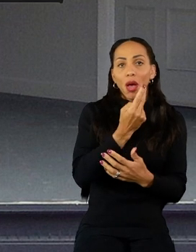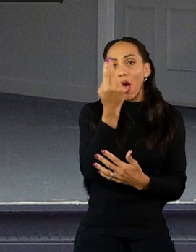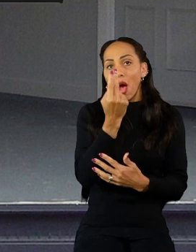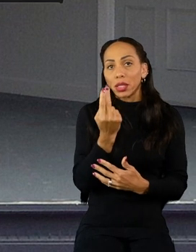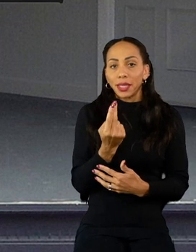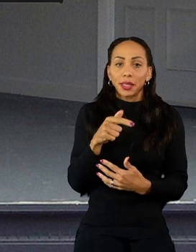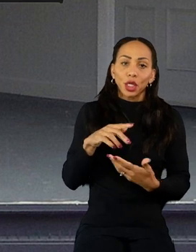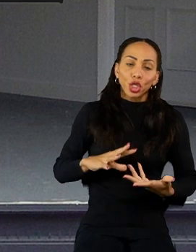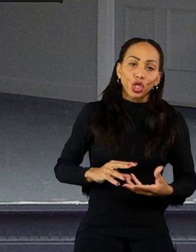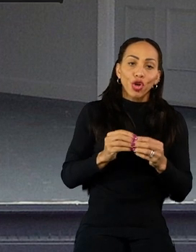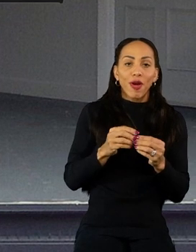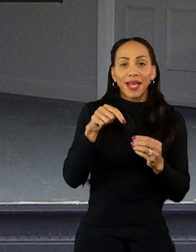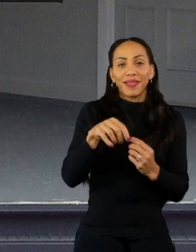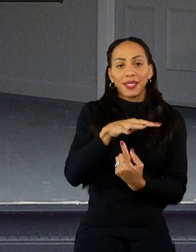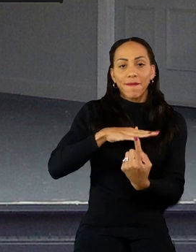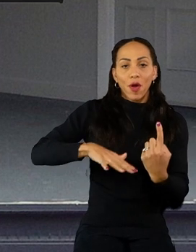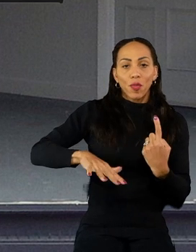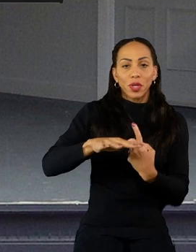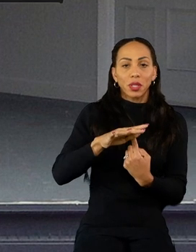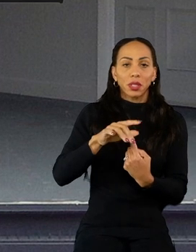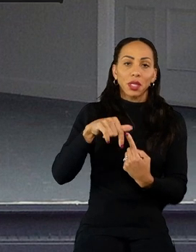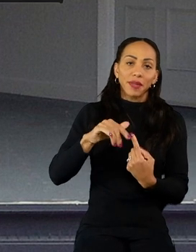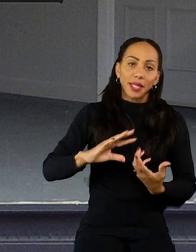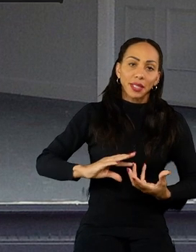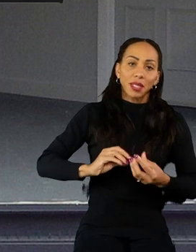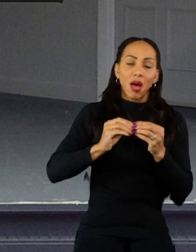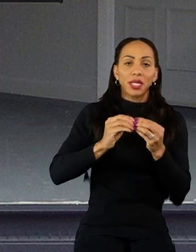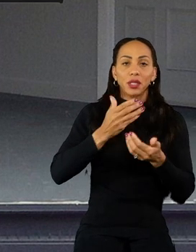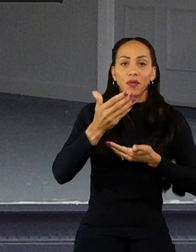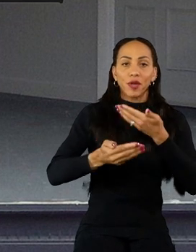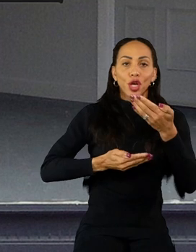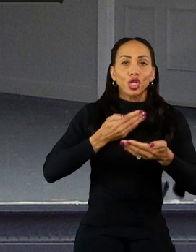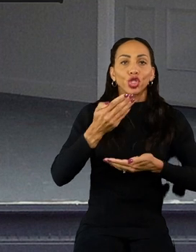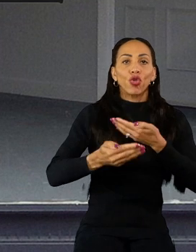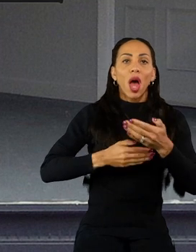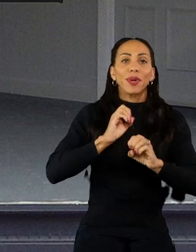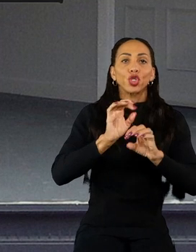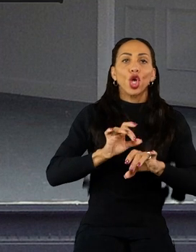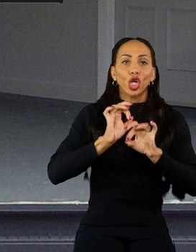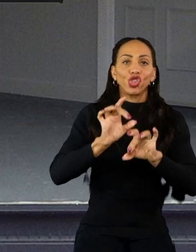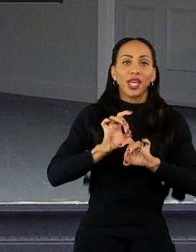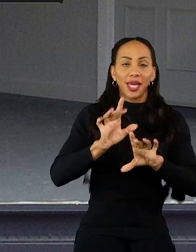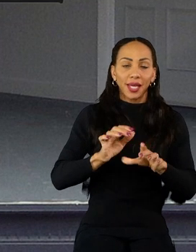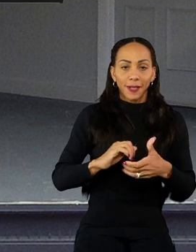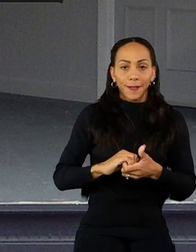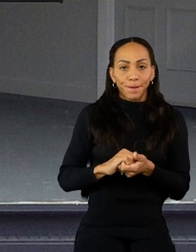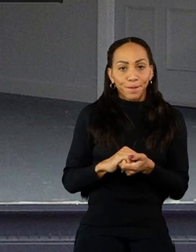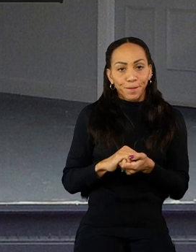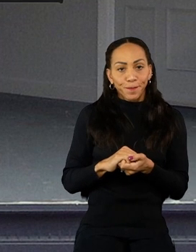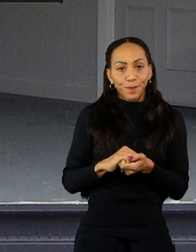telepresence producer, creator, artist to create this kind of environment, this kind of narrative, this